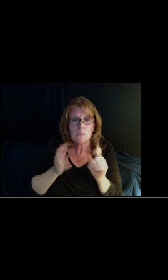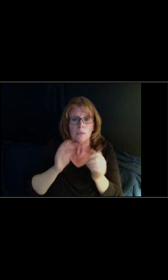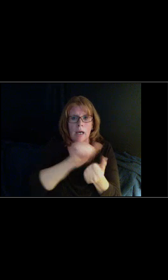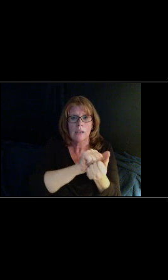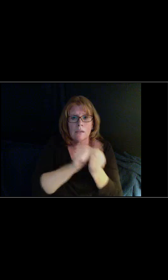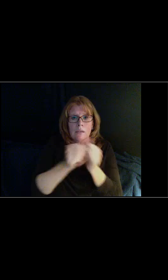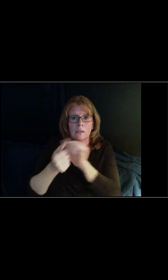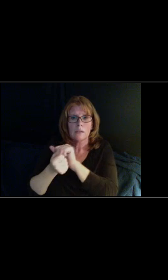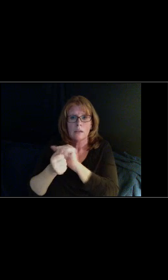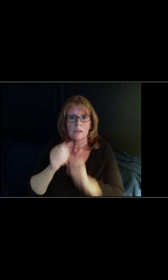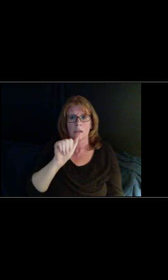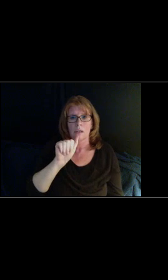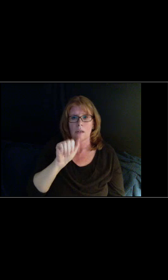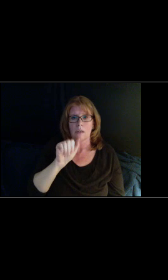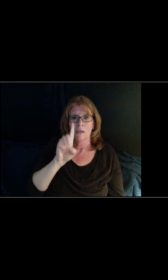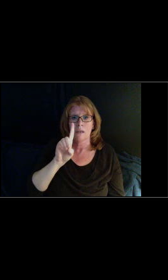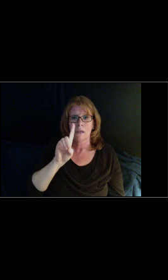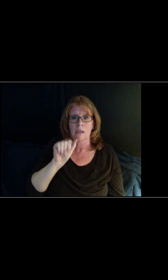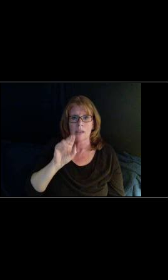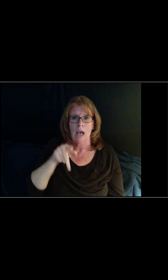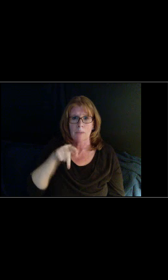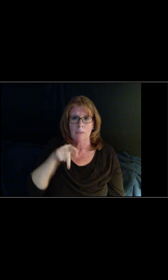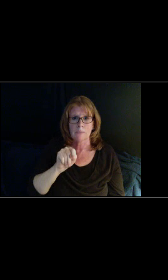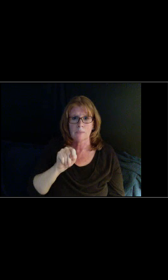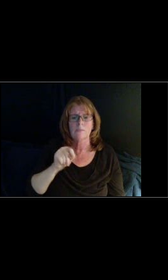often we are resistant to that.